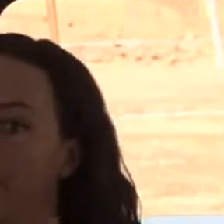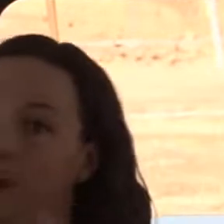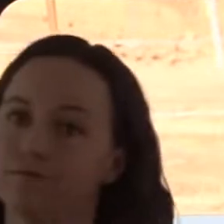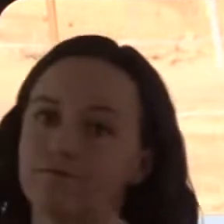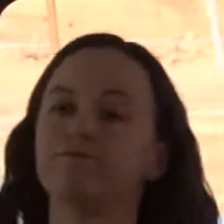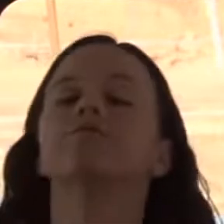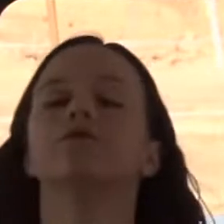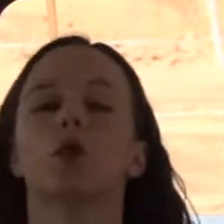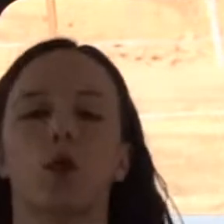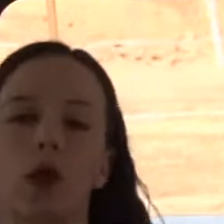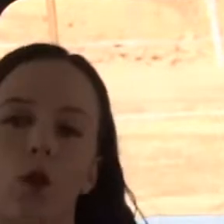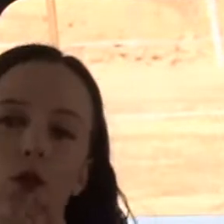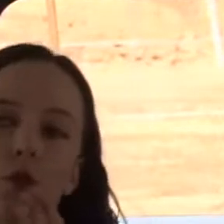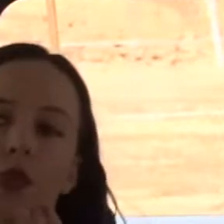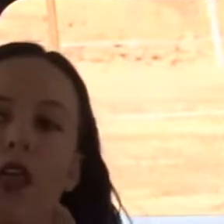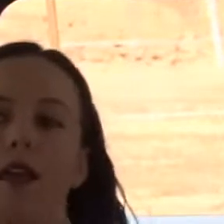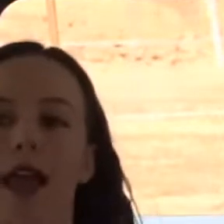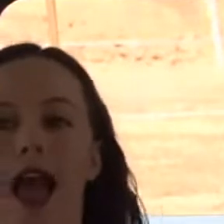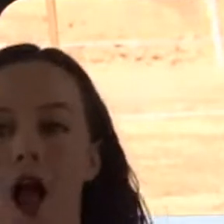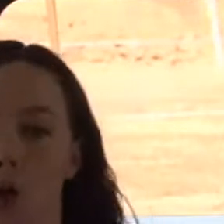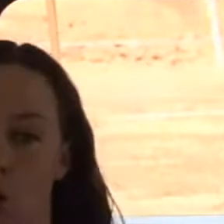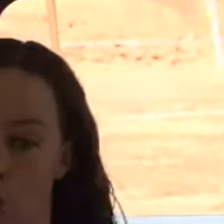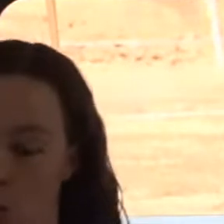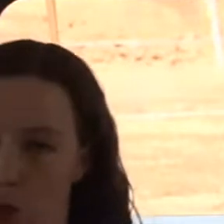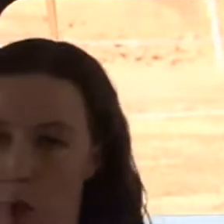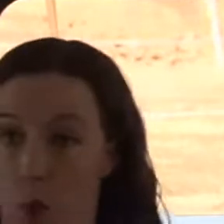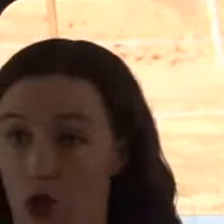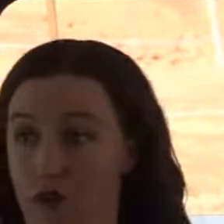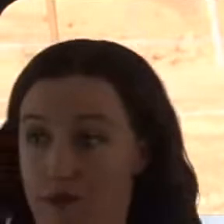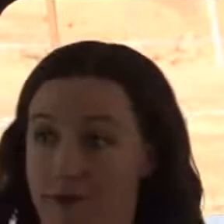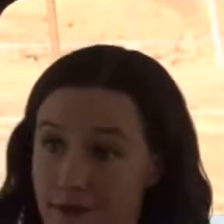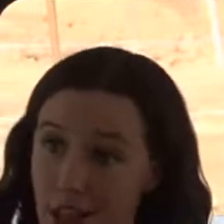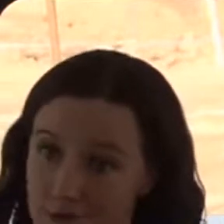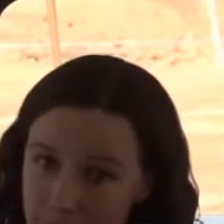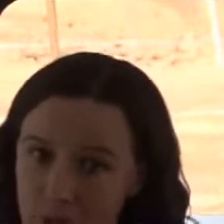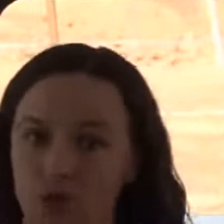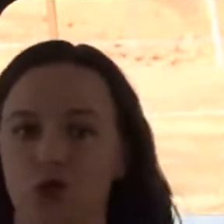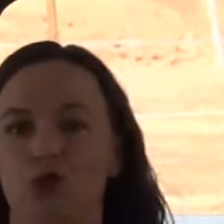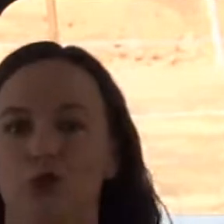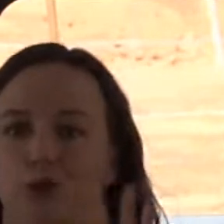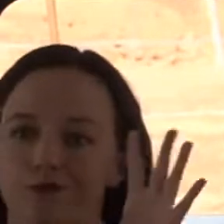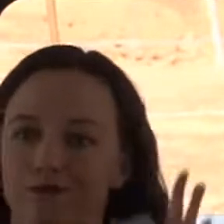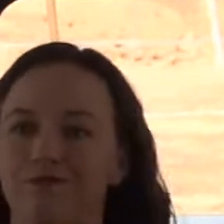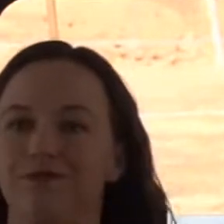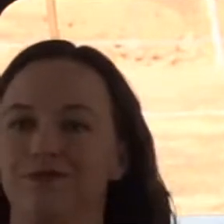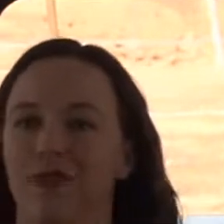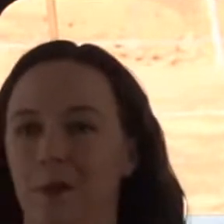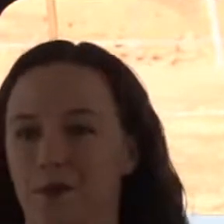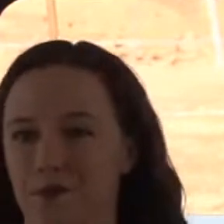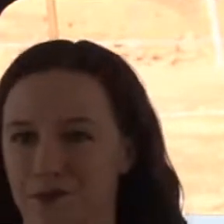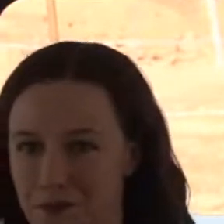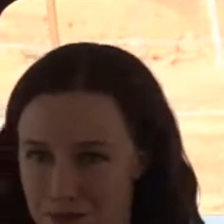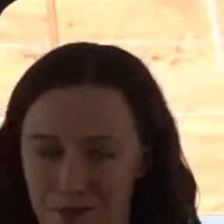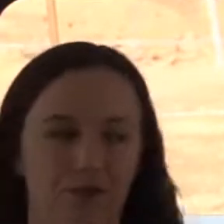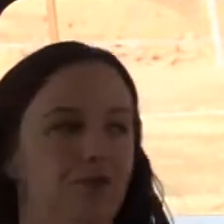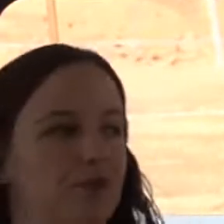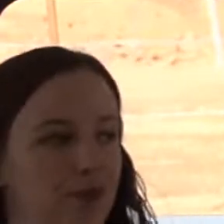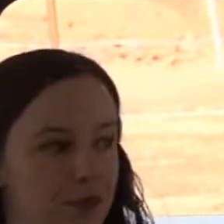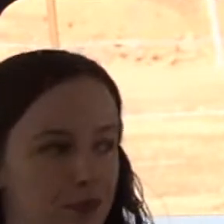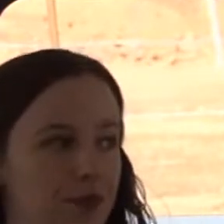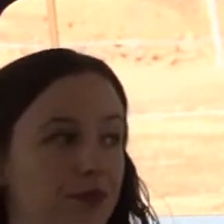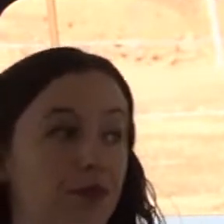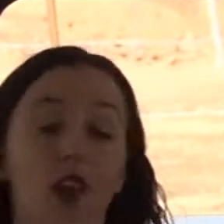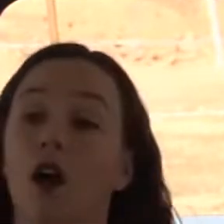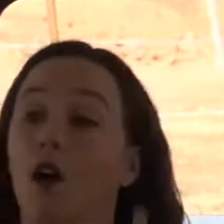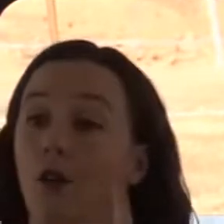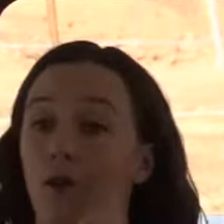So we want to say thank you to our students. We're glad you chose Clovis Community College. You know, for